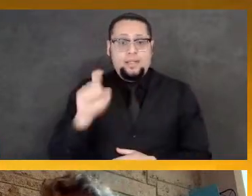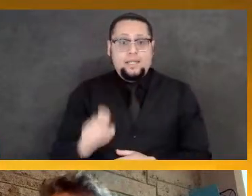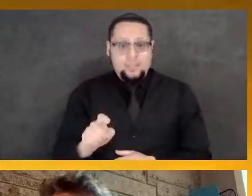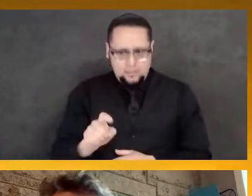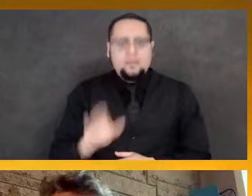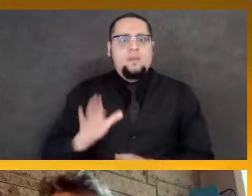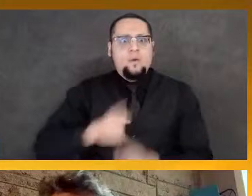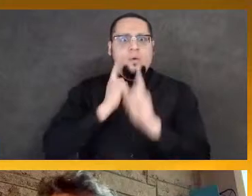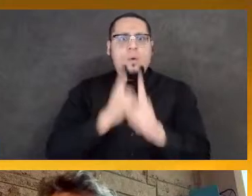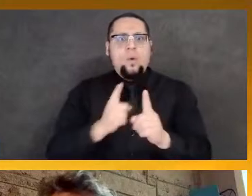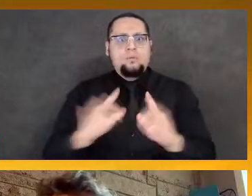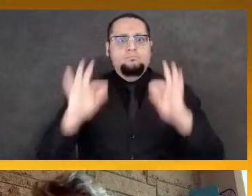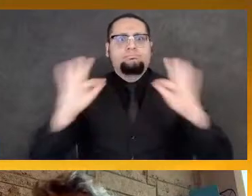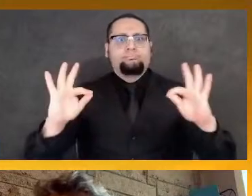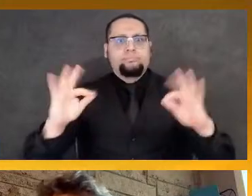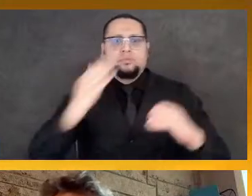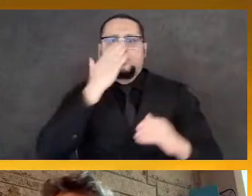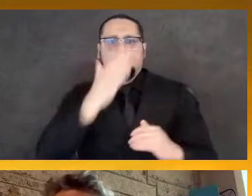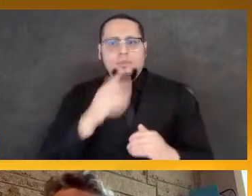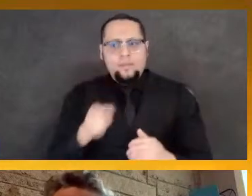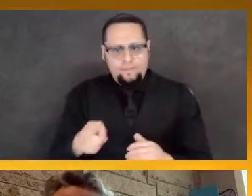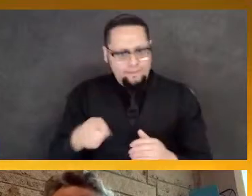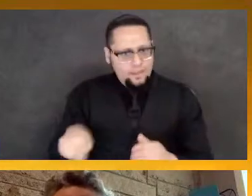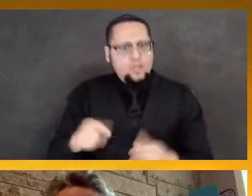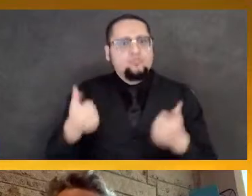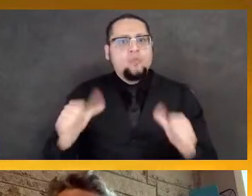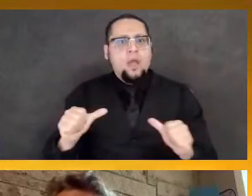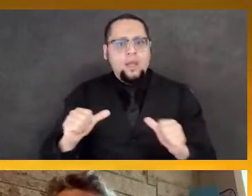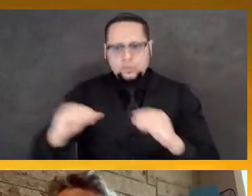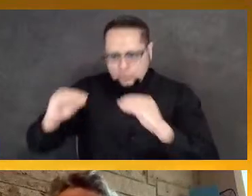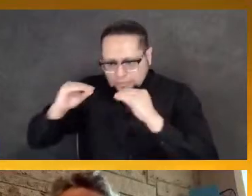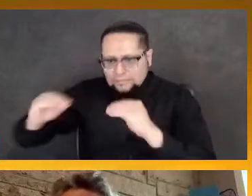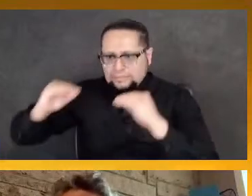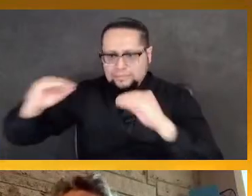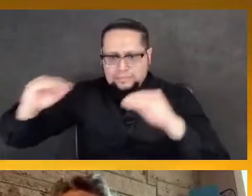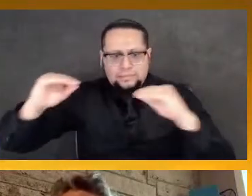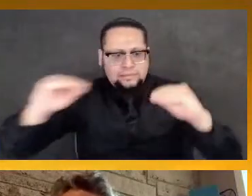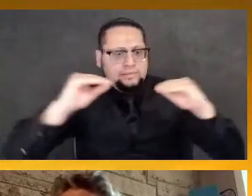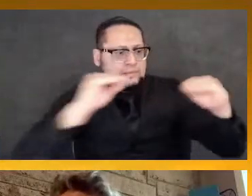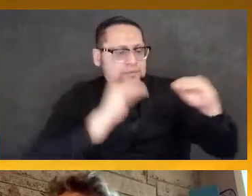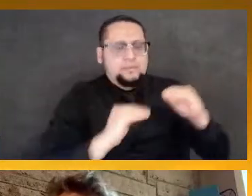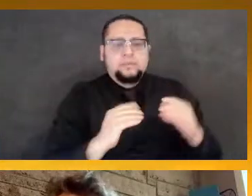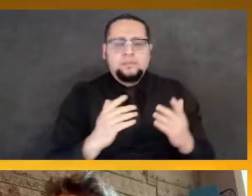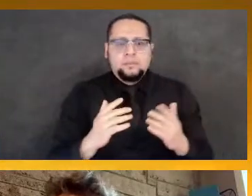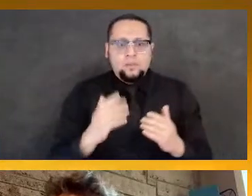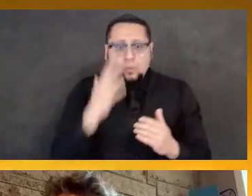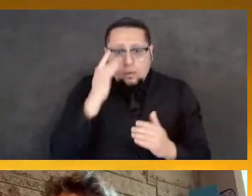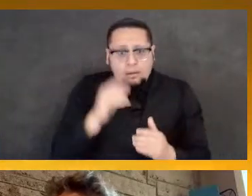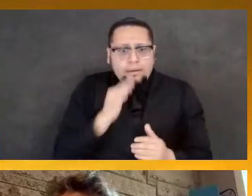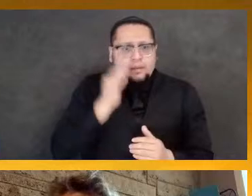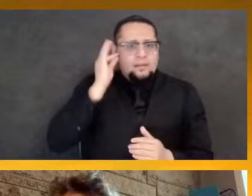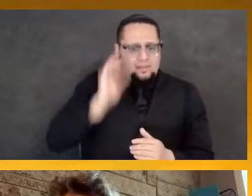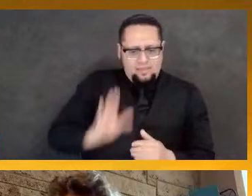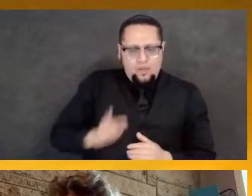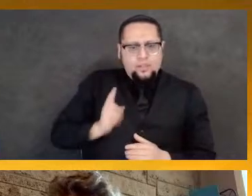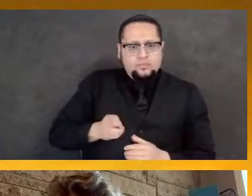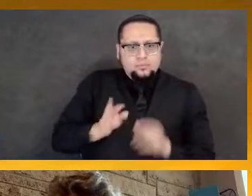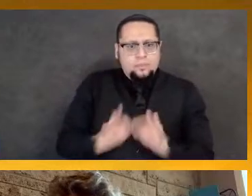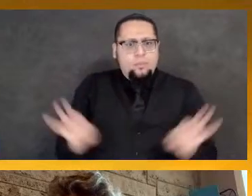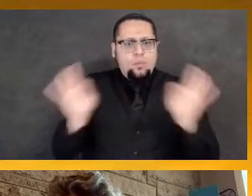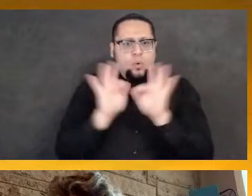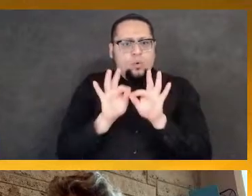educate the people of Texas, of San Antonio, regarding the importance of the Native Americans.